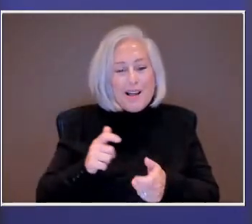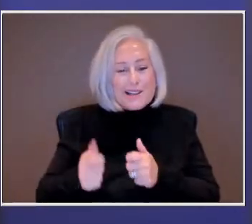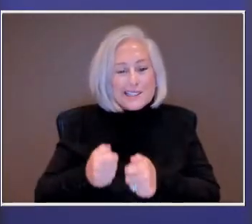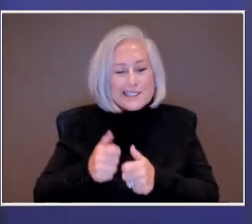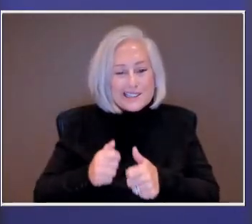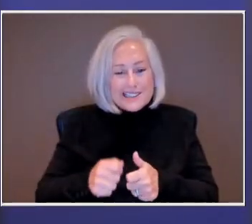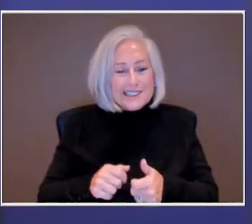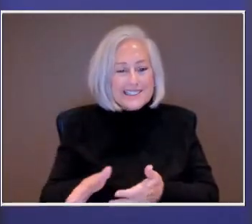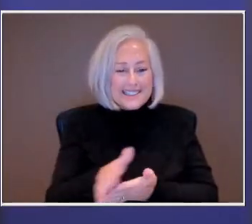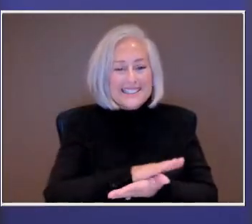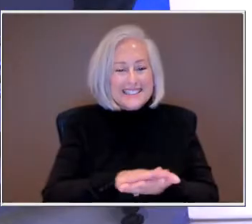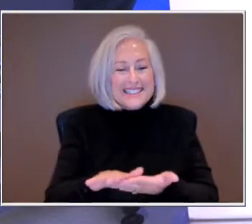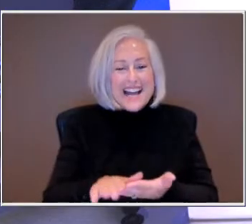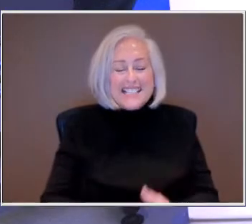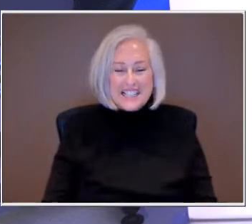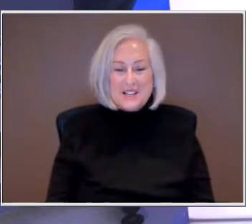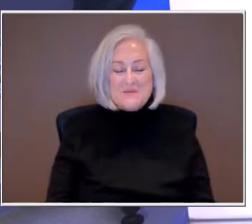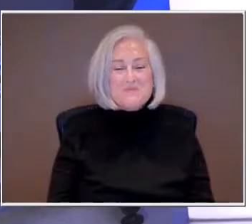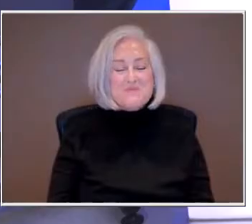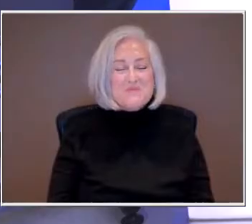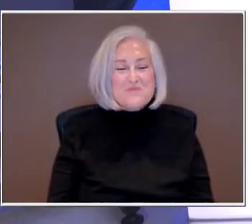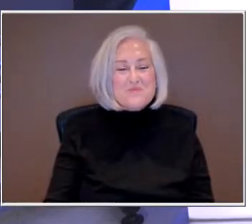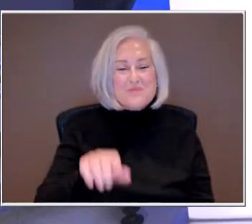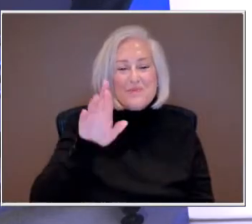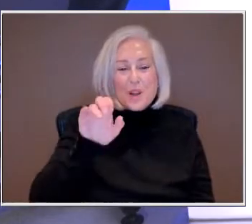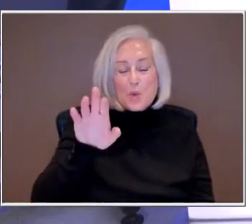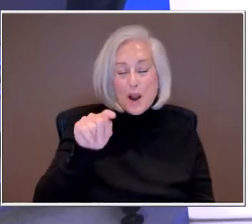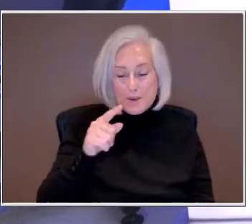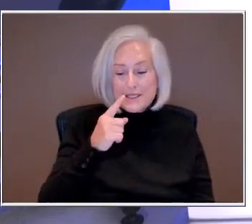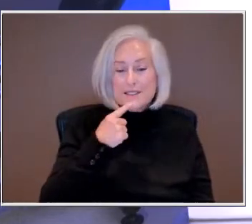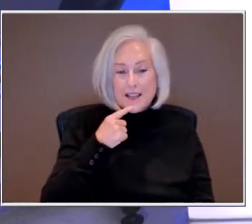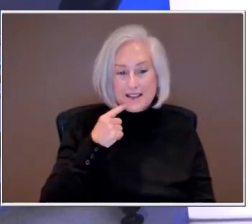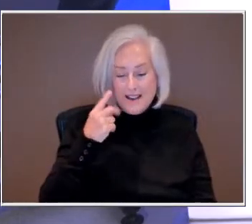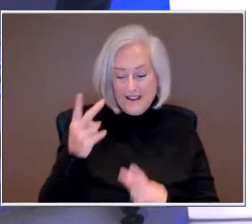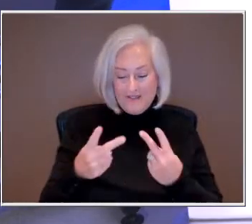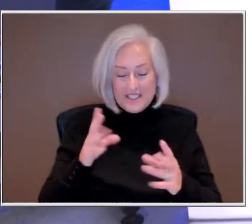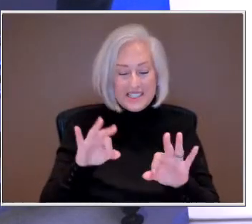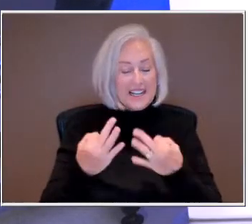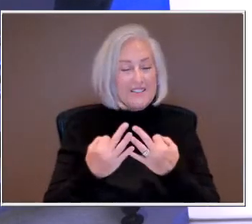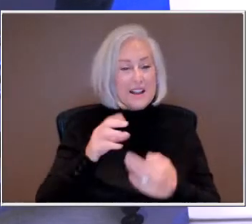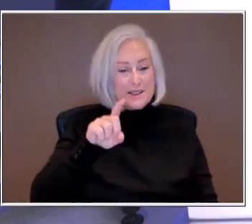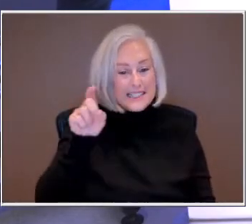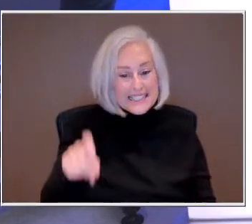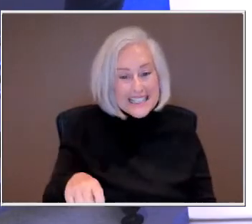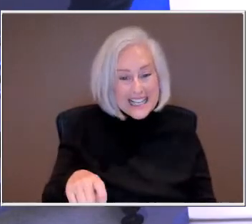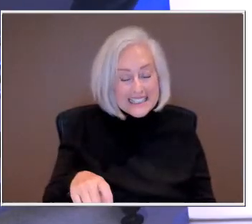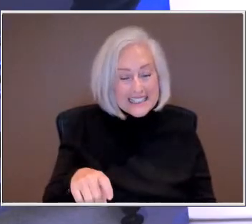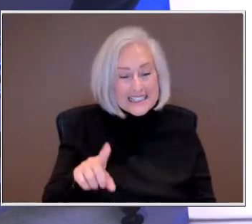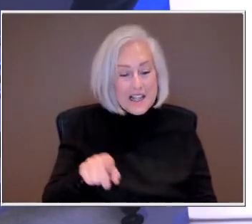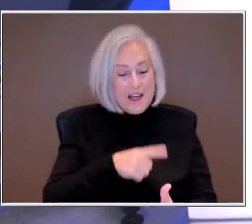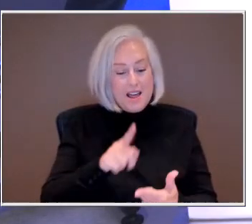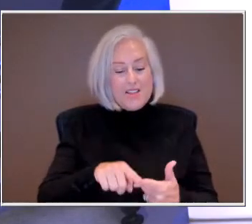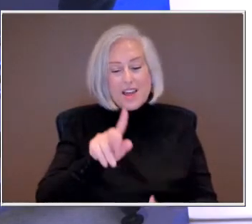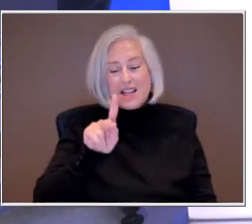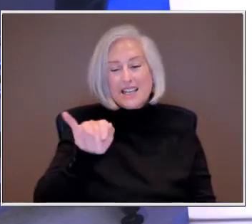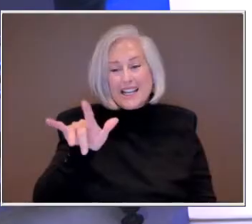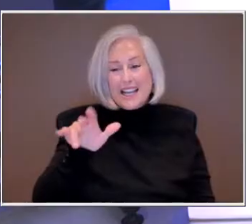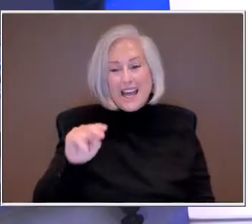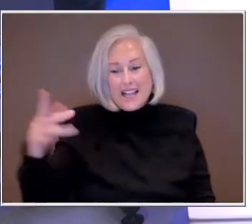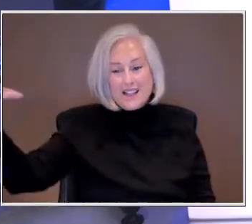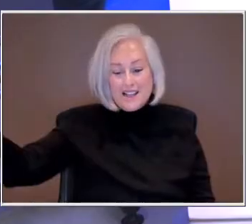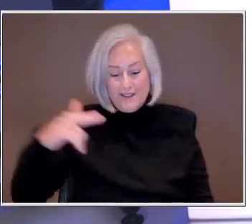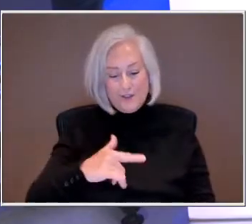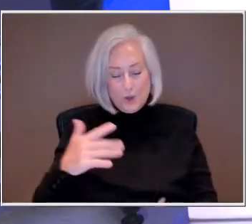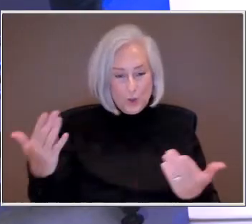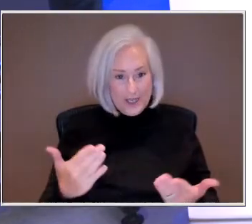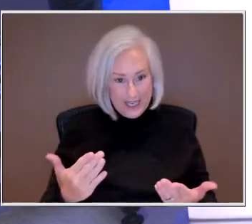nice. As Robert was saying, he visited the family in Texas, and then Kaylin's dad came to meet you, Robert, in Kansas City, and we saw that